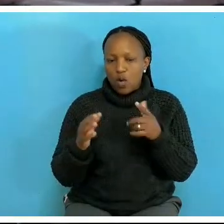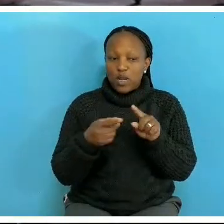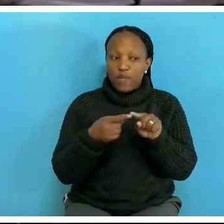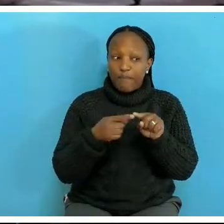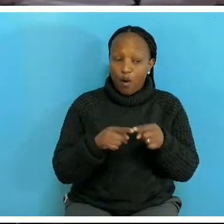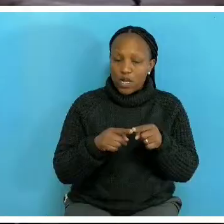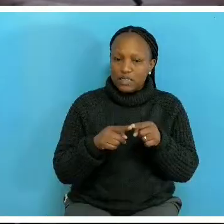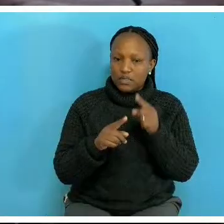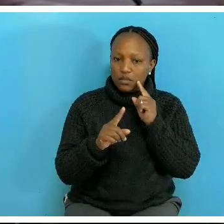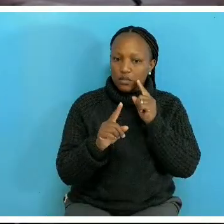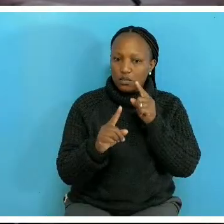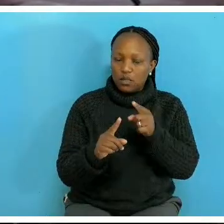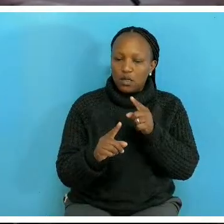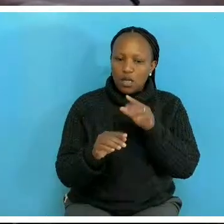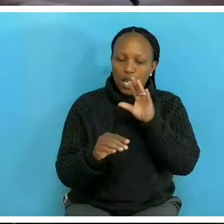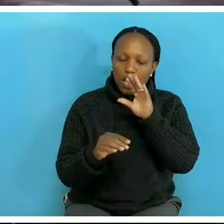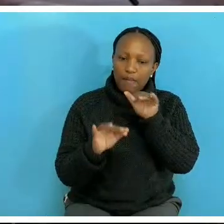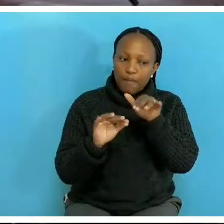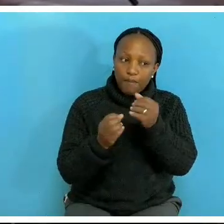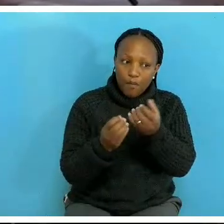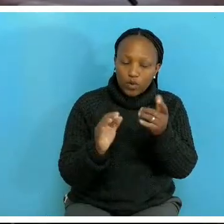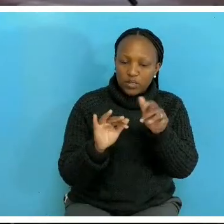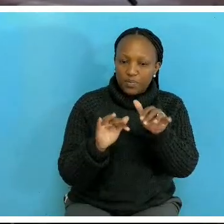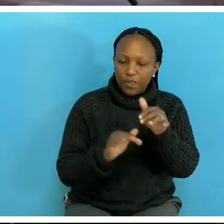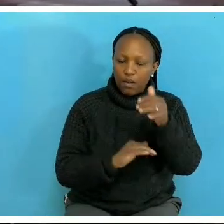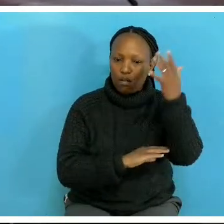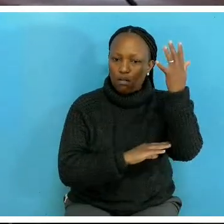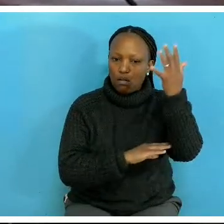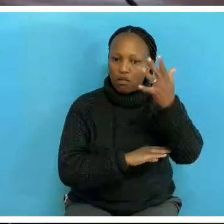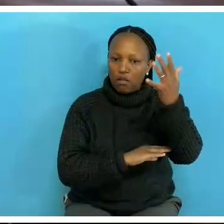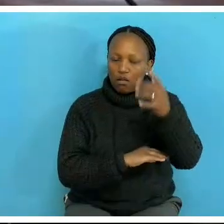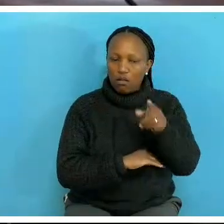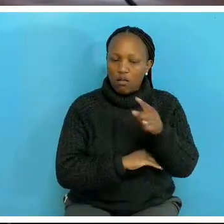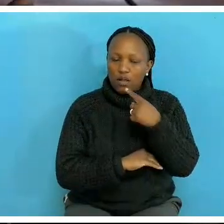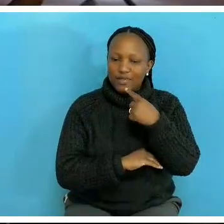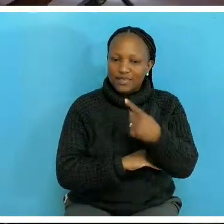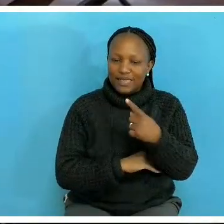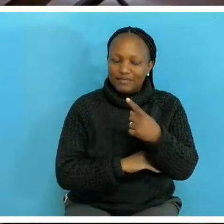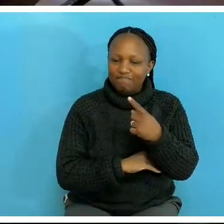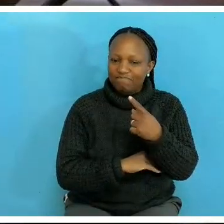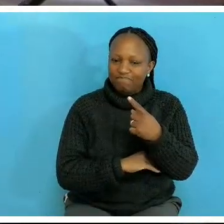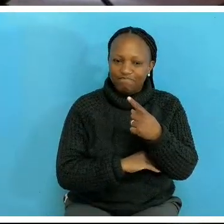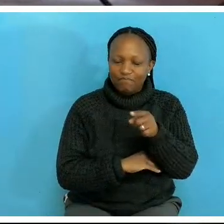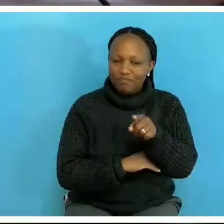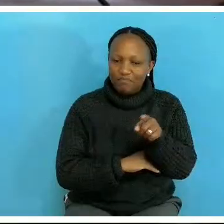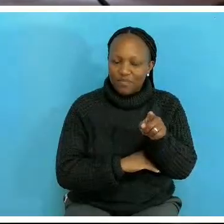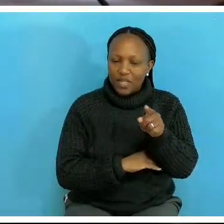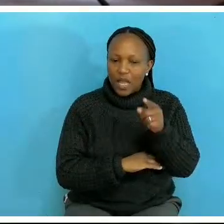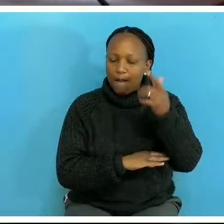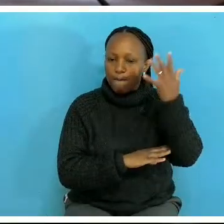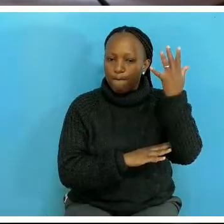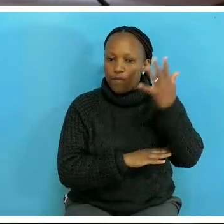most of the speakers have spoken that other presentations are not talking to us as the community people.